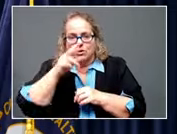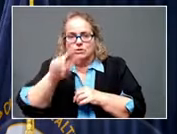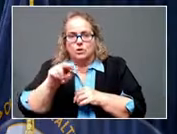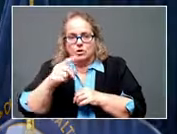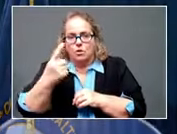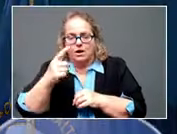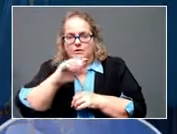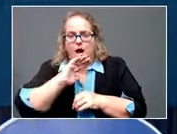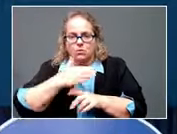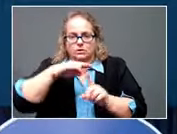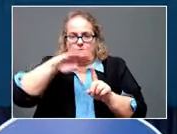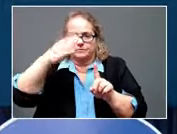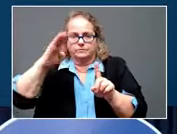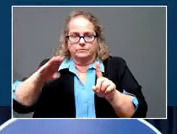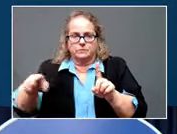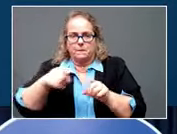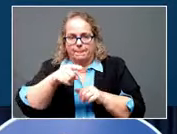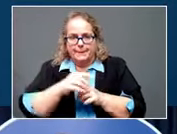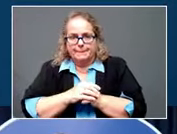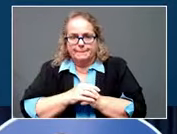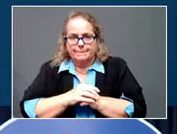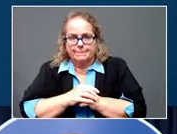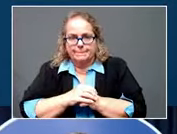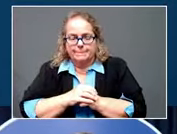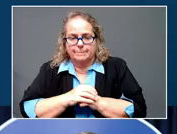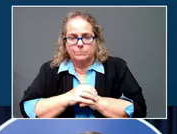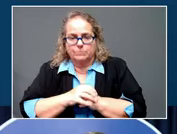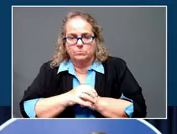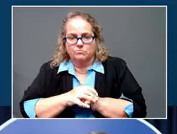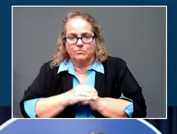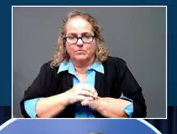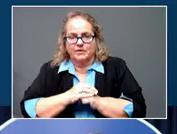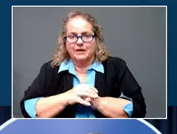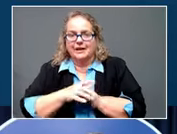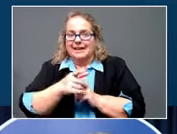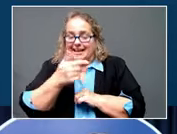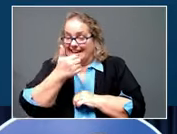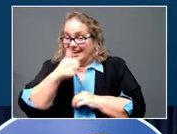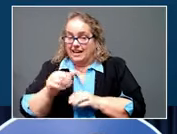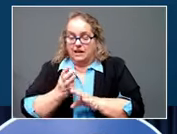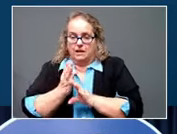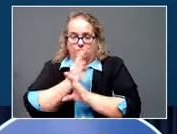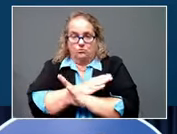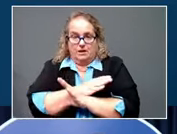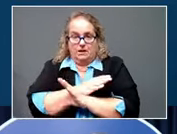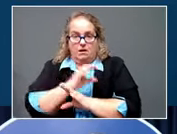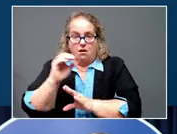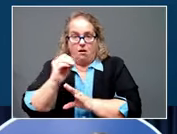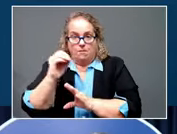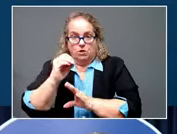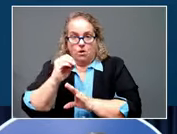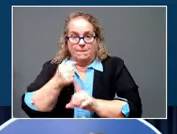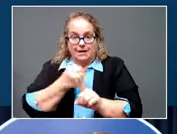chart. Now, this is really any pre-Omicron hit. When it hits, if the cases